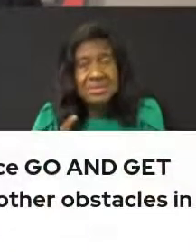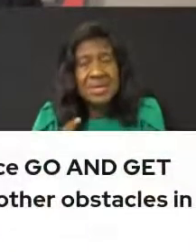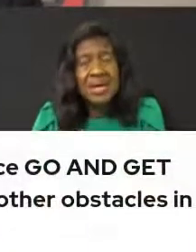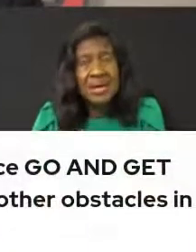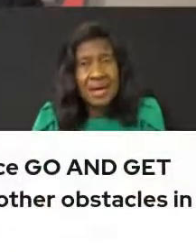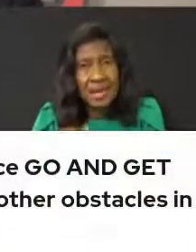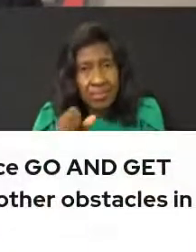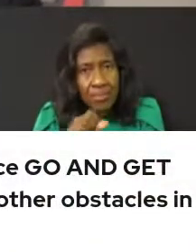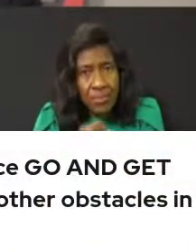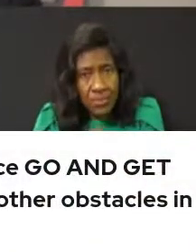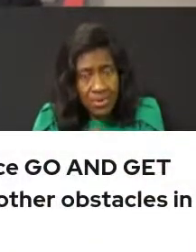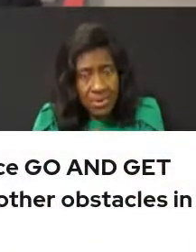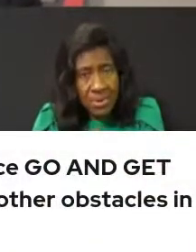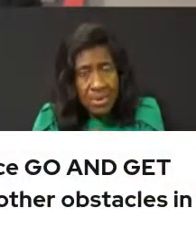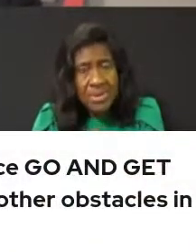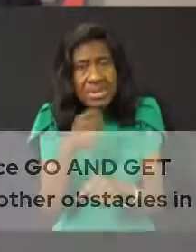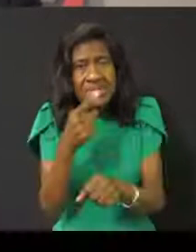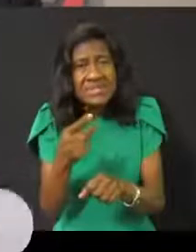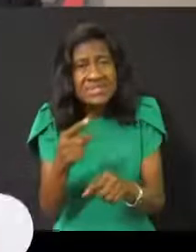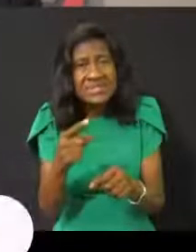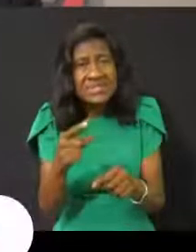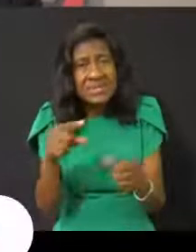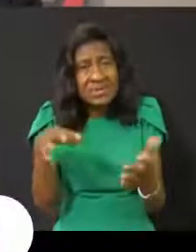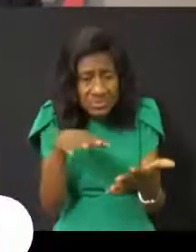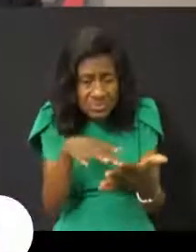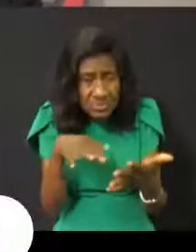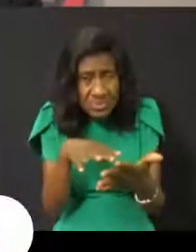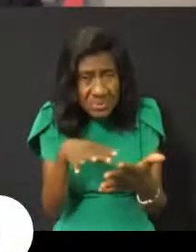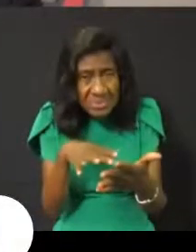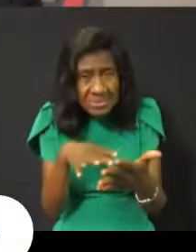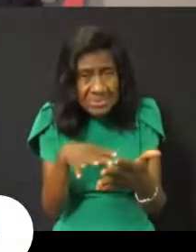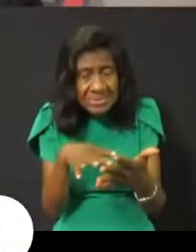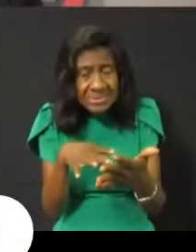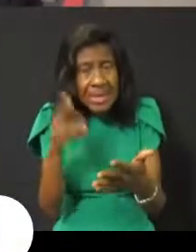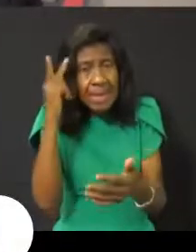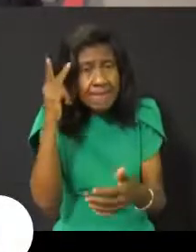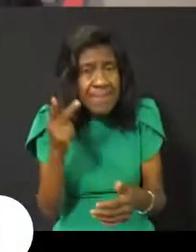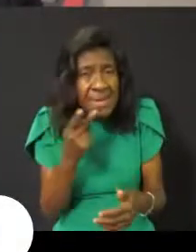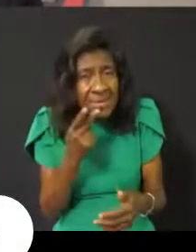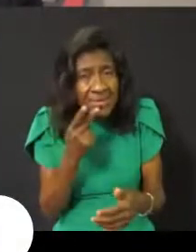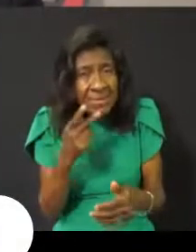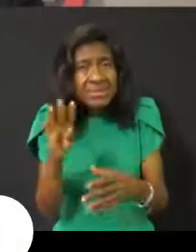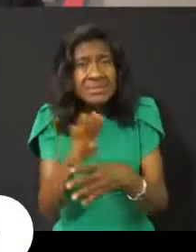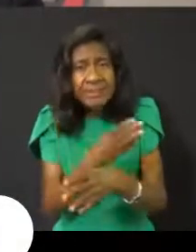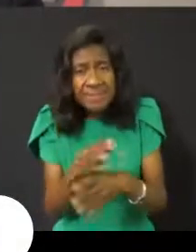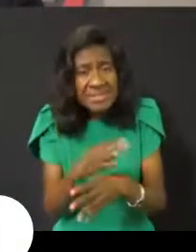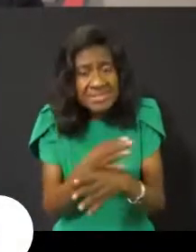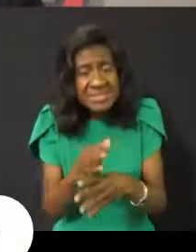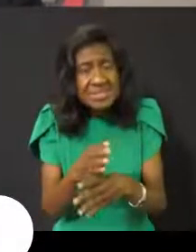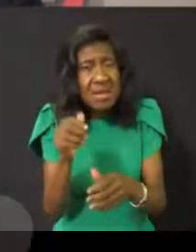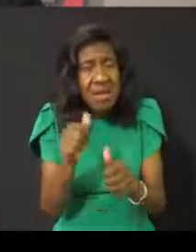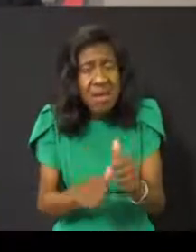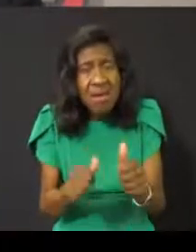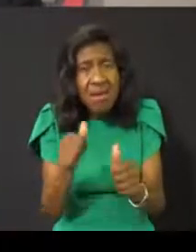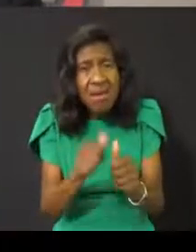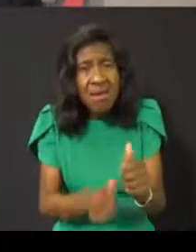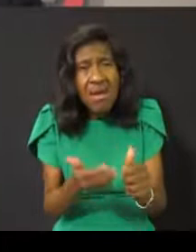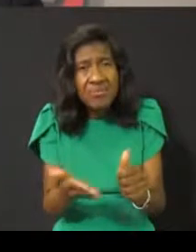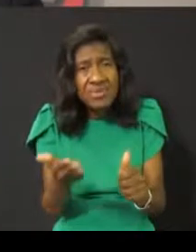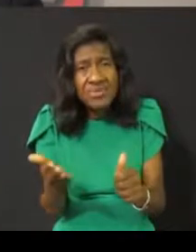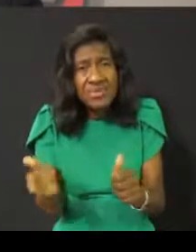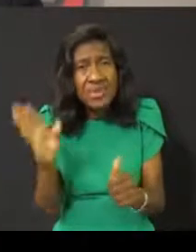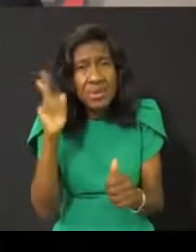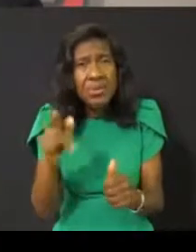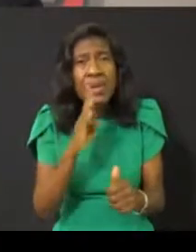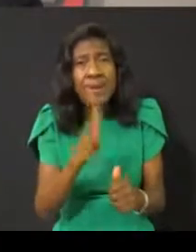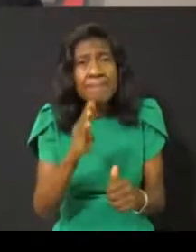closures, impacting students, parents, businesses, productivity, and yes, very